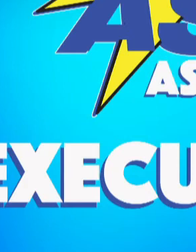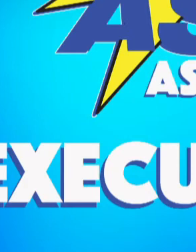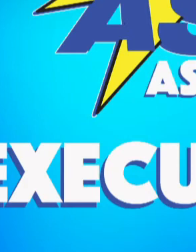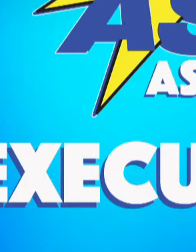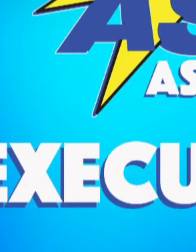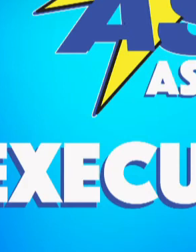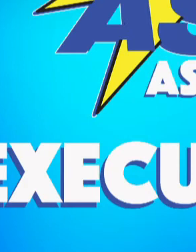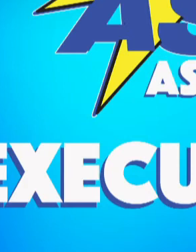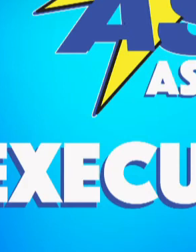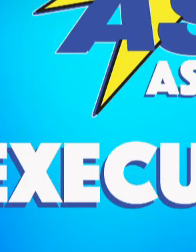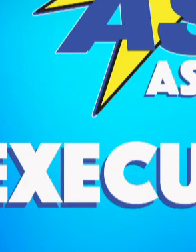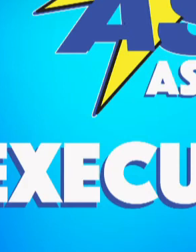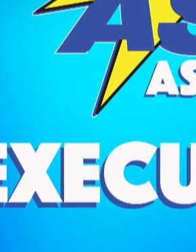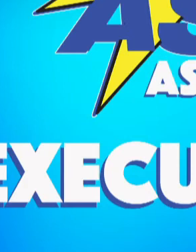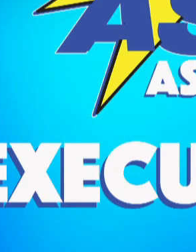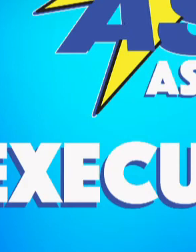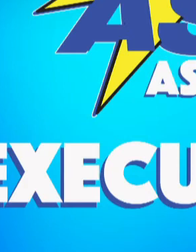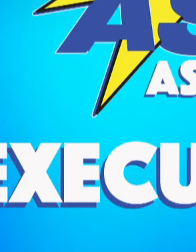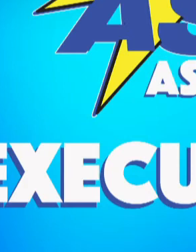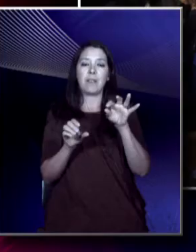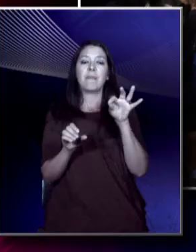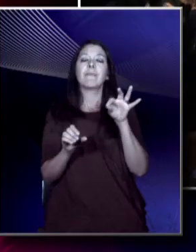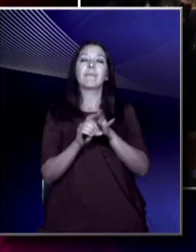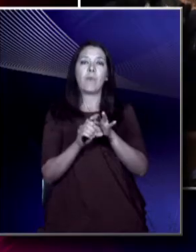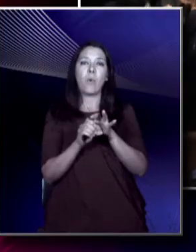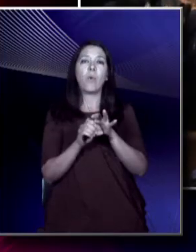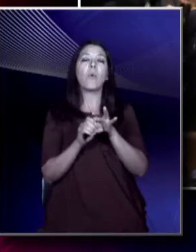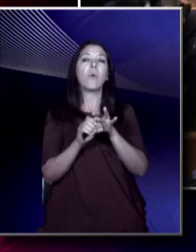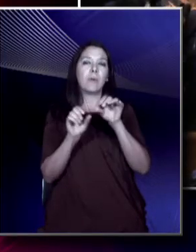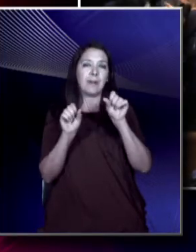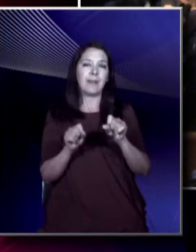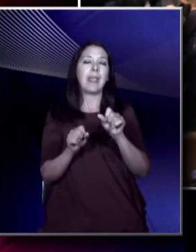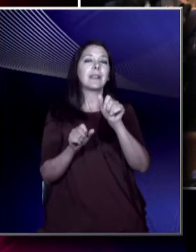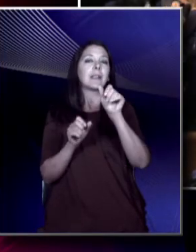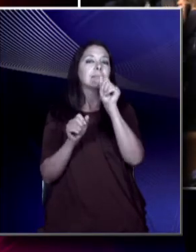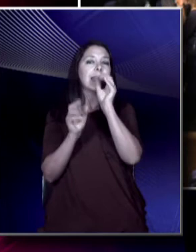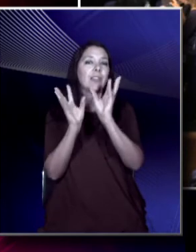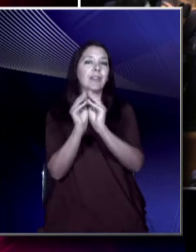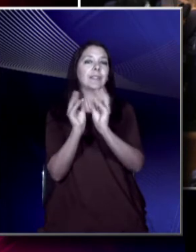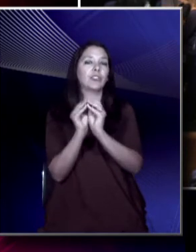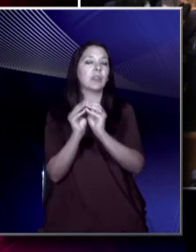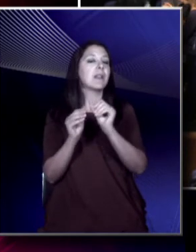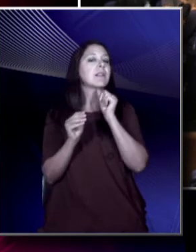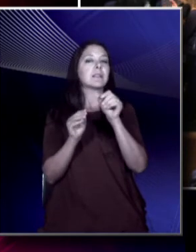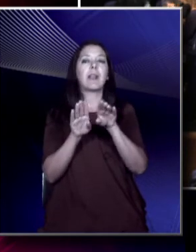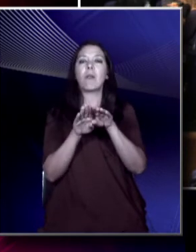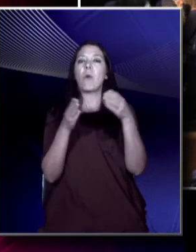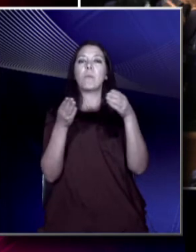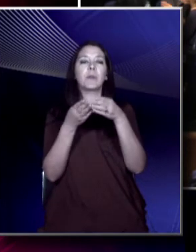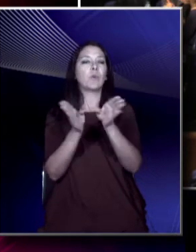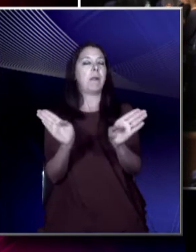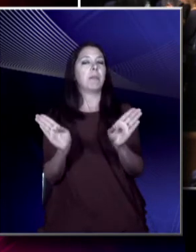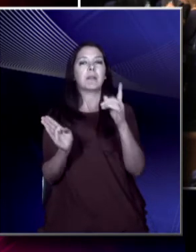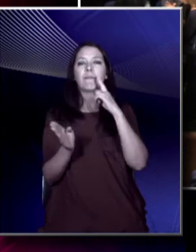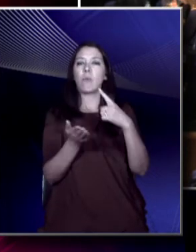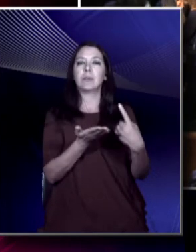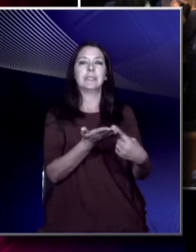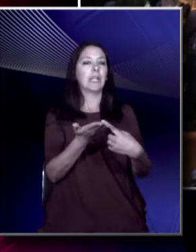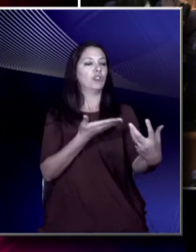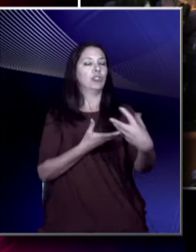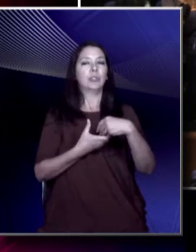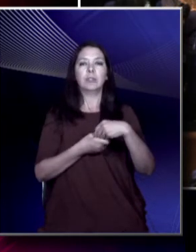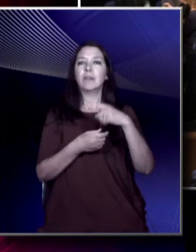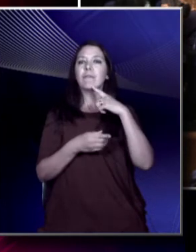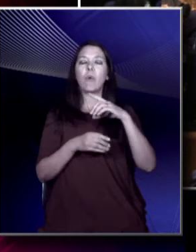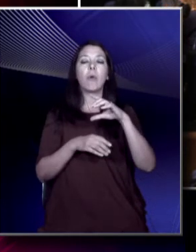38-431.03A4, the board may go to vote to go into executive session, which will not be open to the public for discussion,